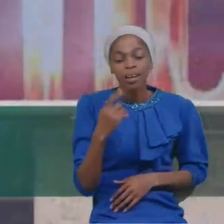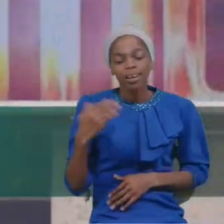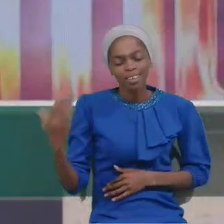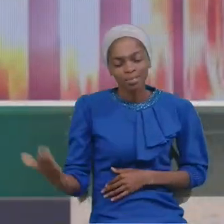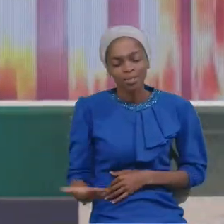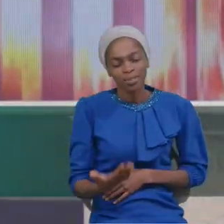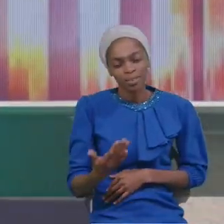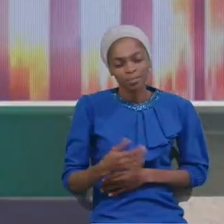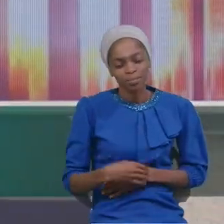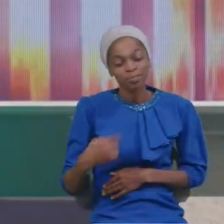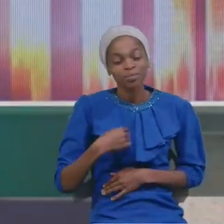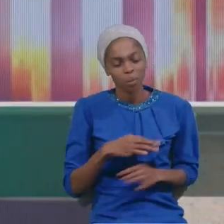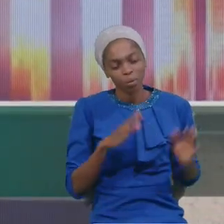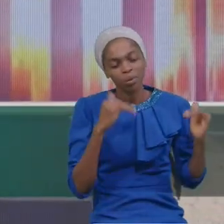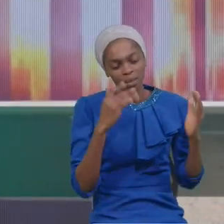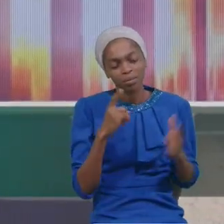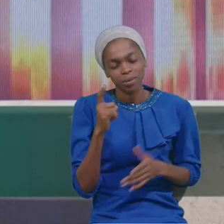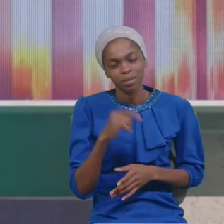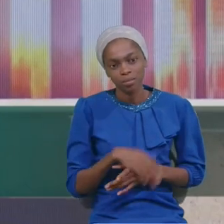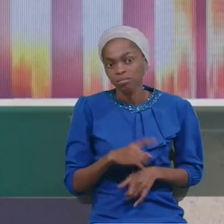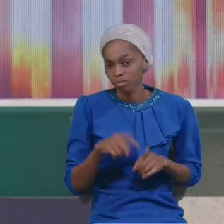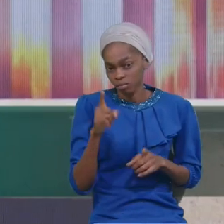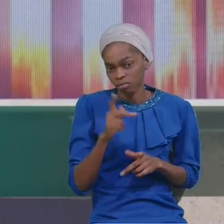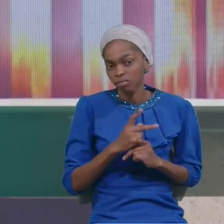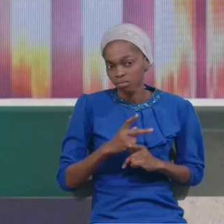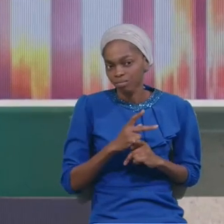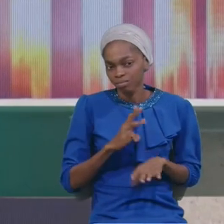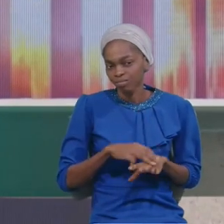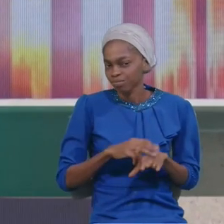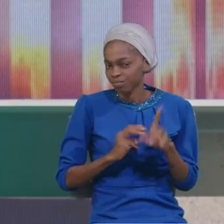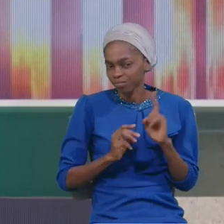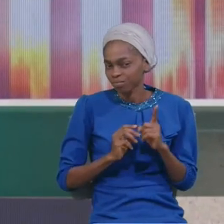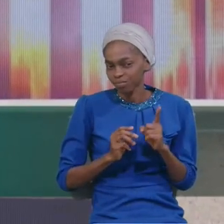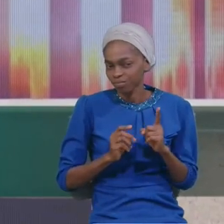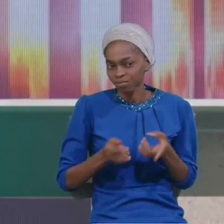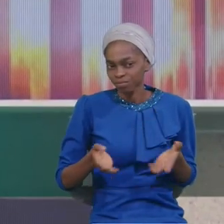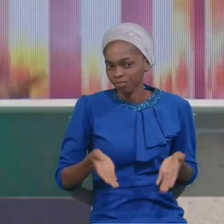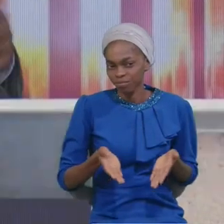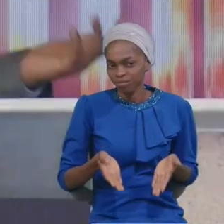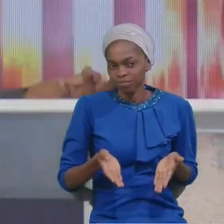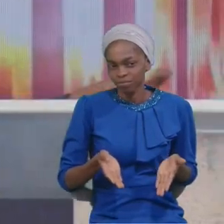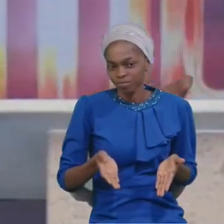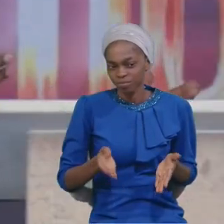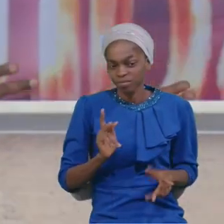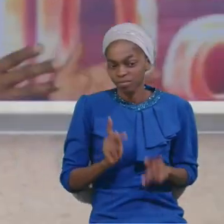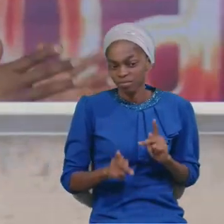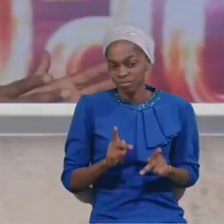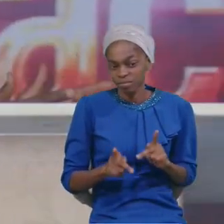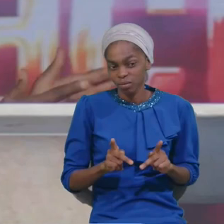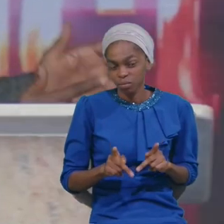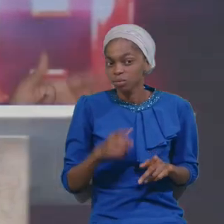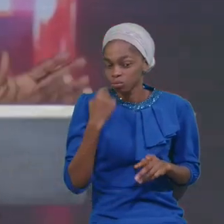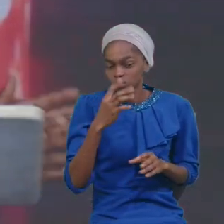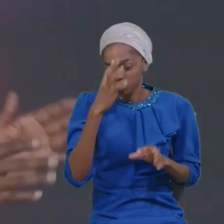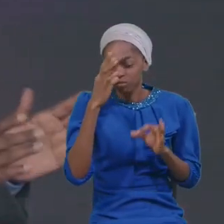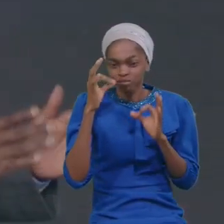here there are people who decide the destiny of people. And we decide how